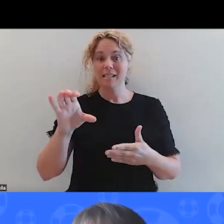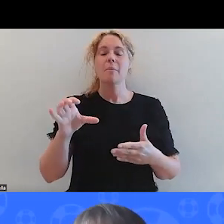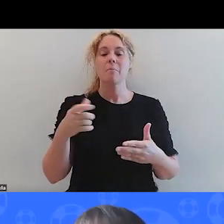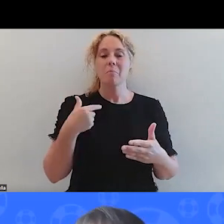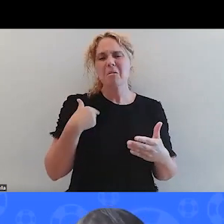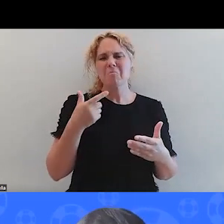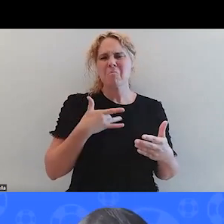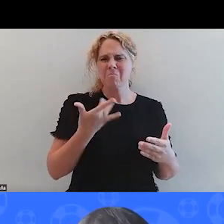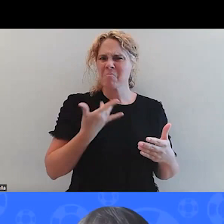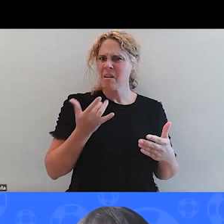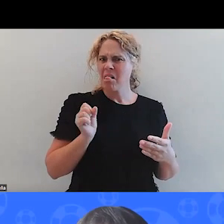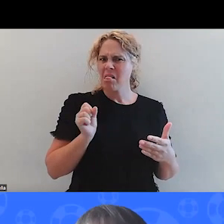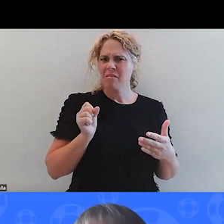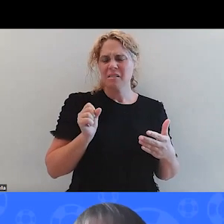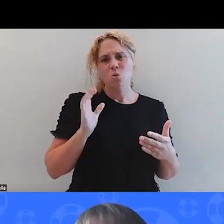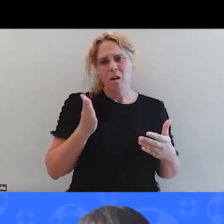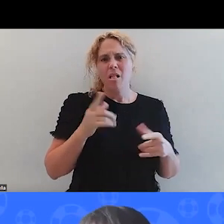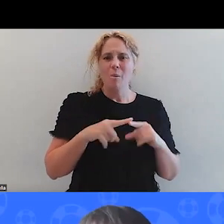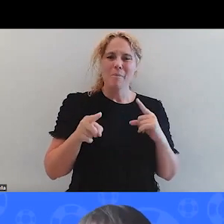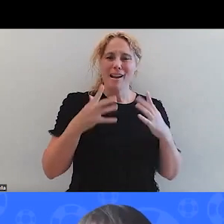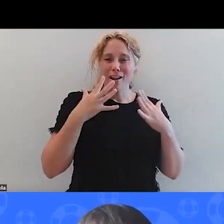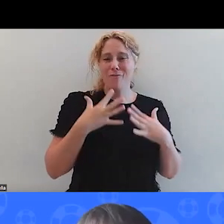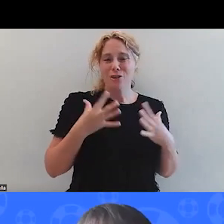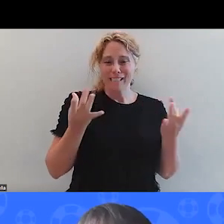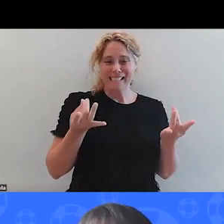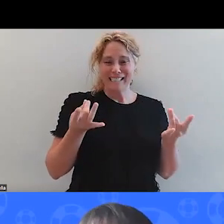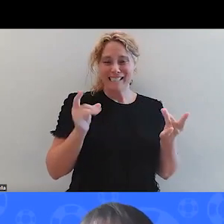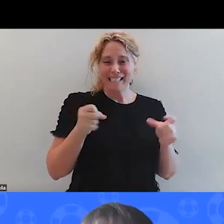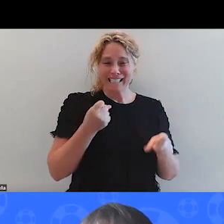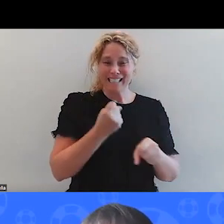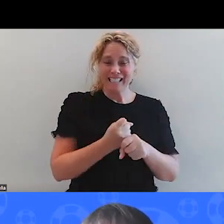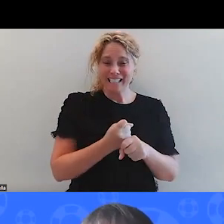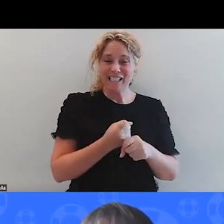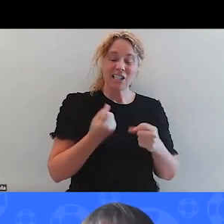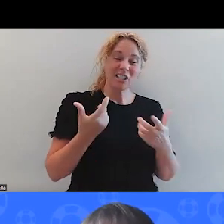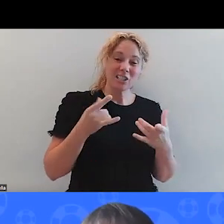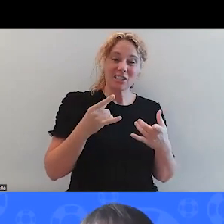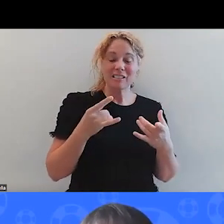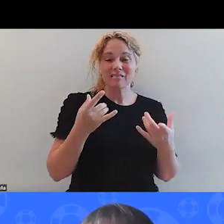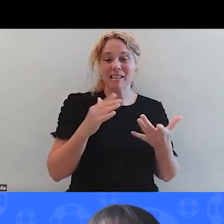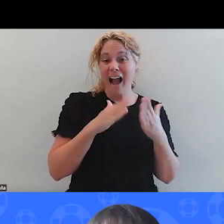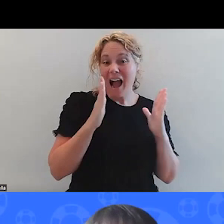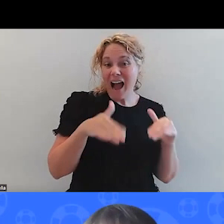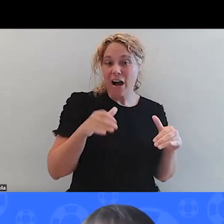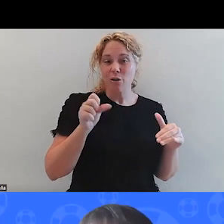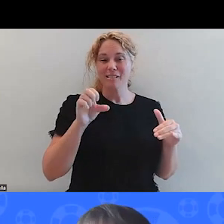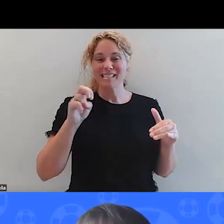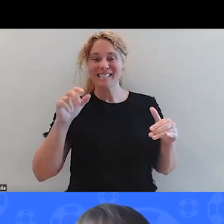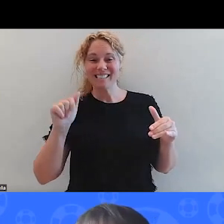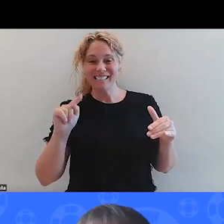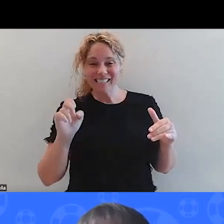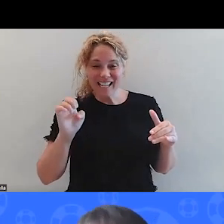likely. Unfortunately, as we know, this is a pretty tricky year in terms of House and Senate